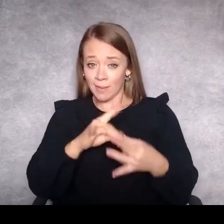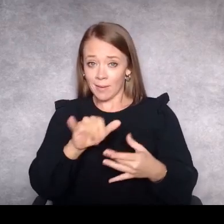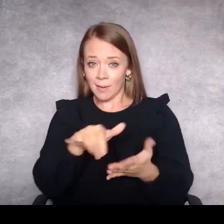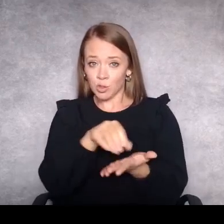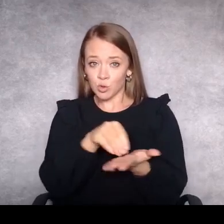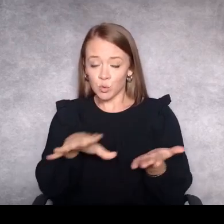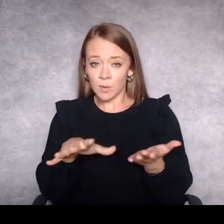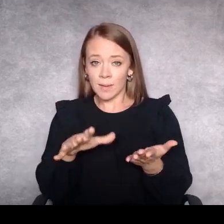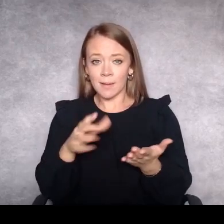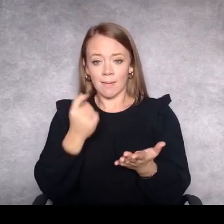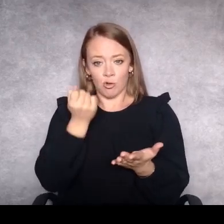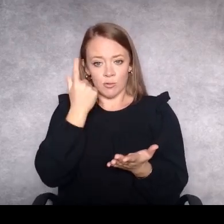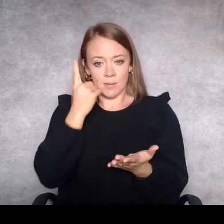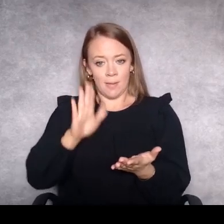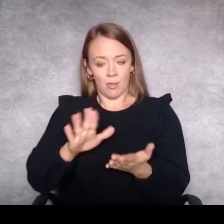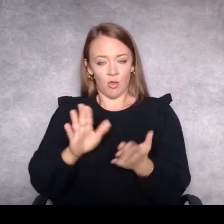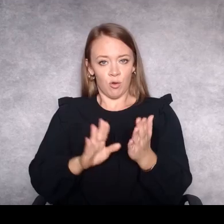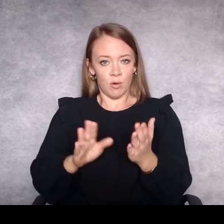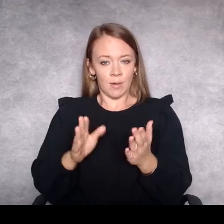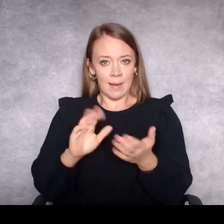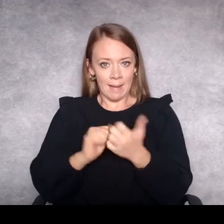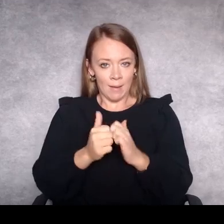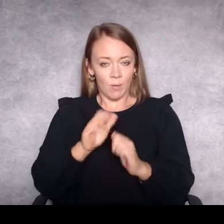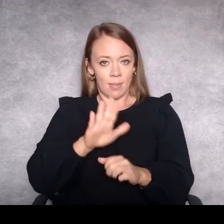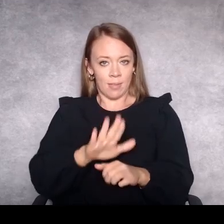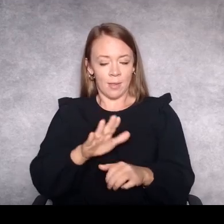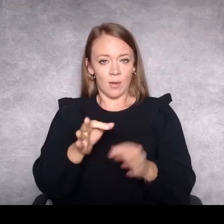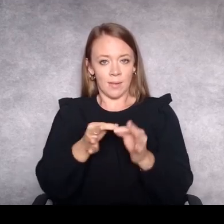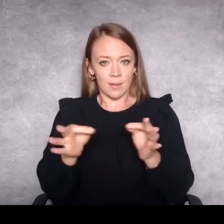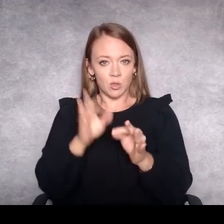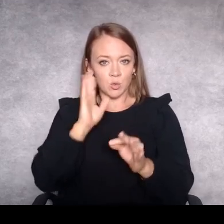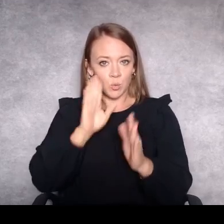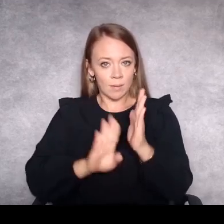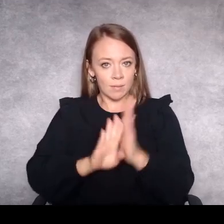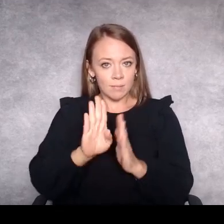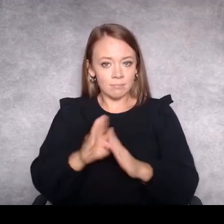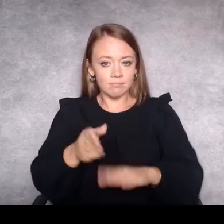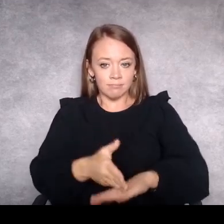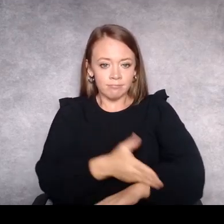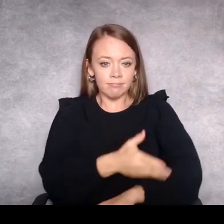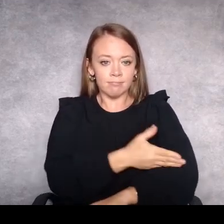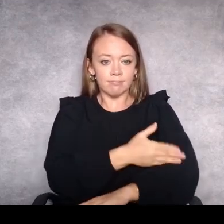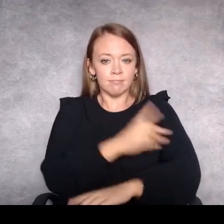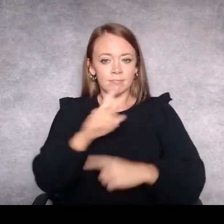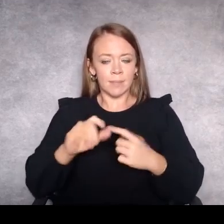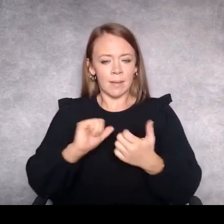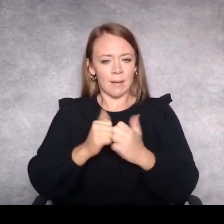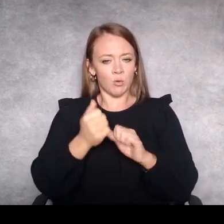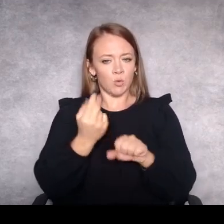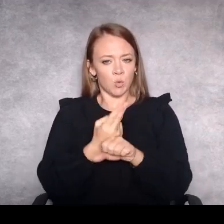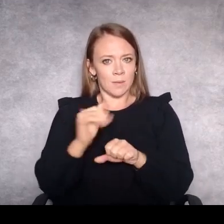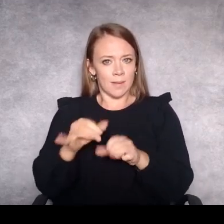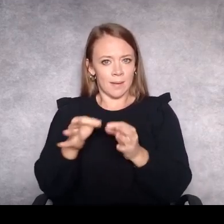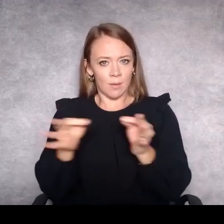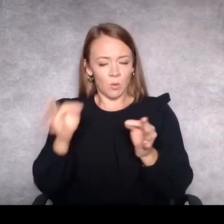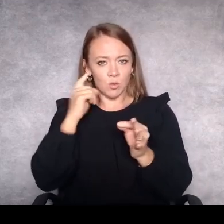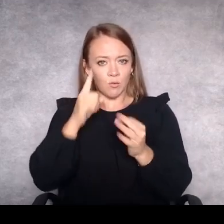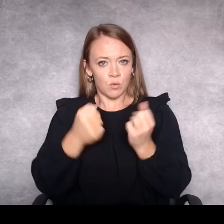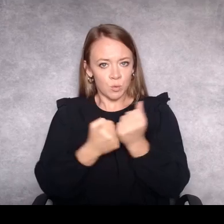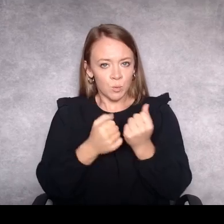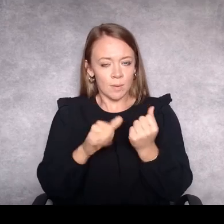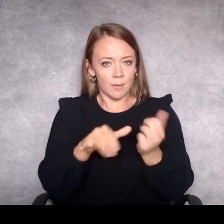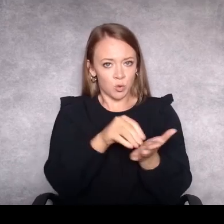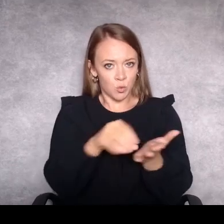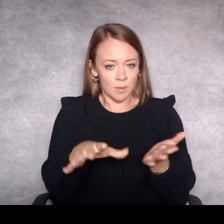and understands how language develops, as well as the strategies that can be used when educating a student with English as a second